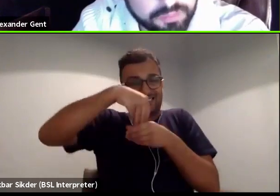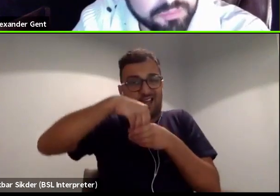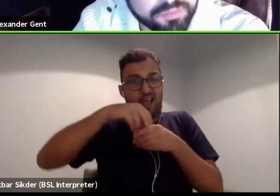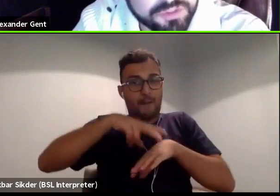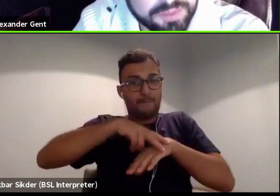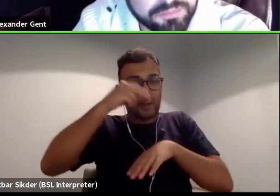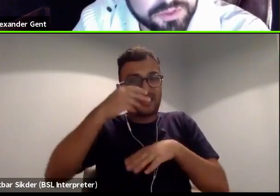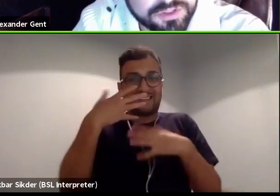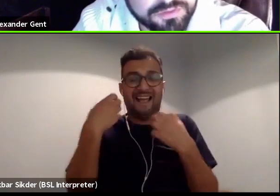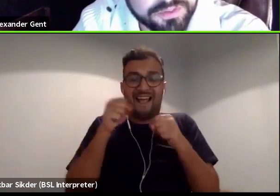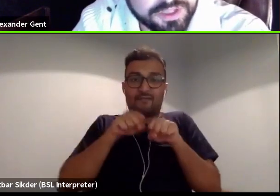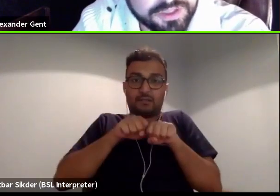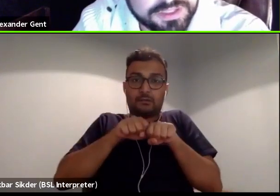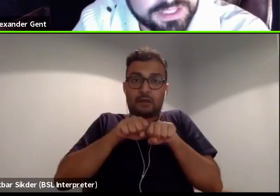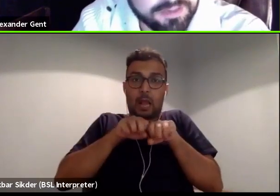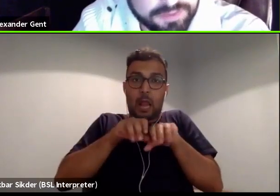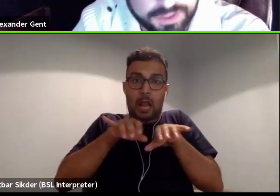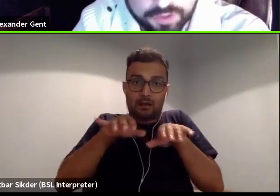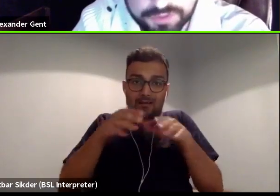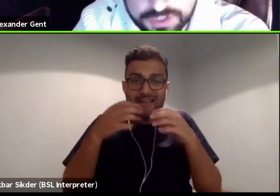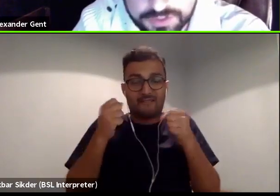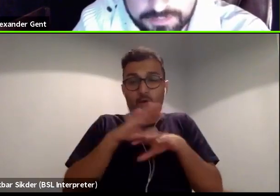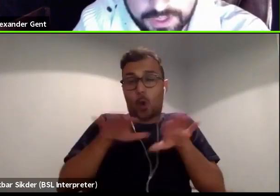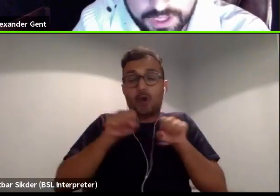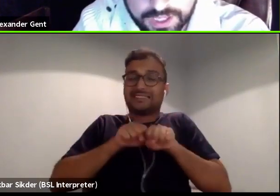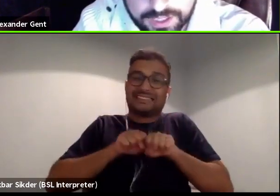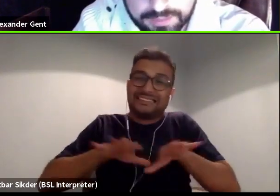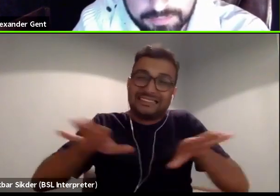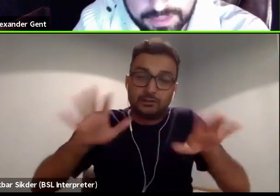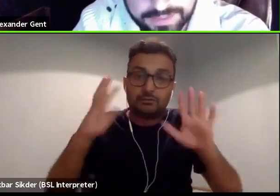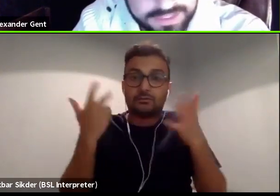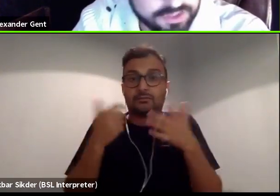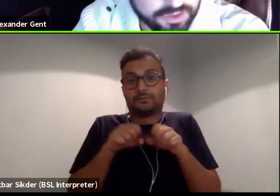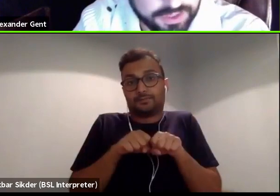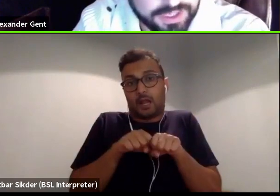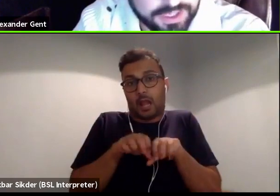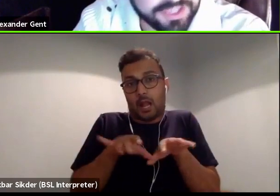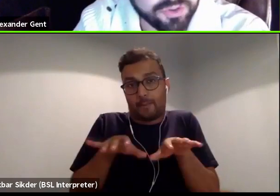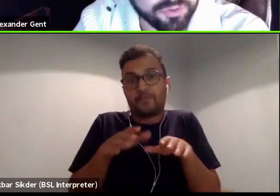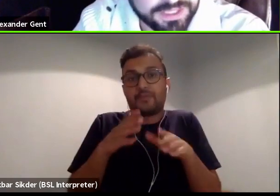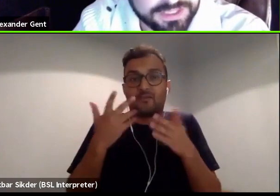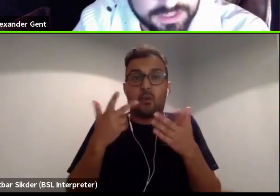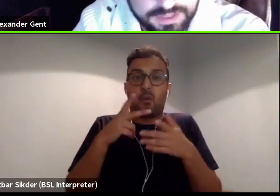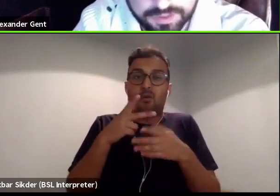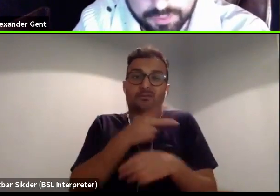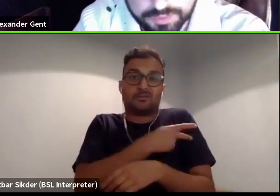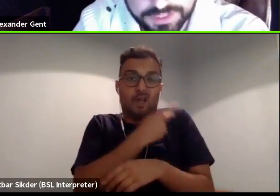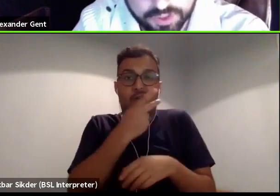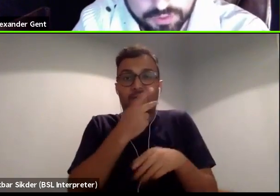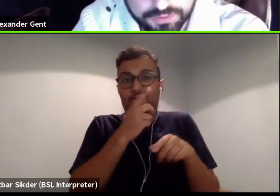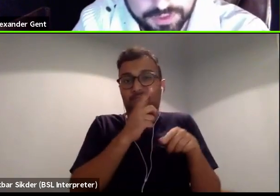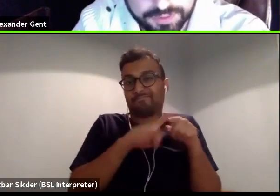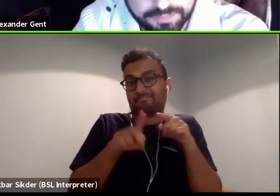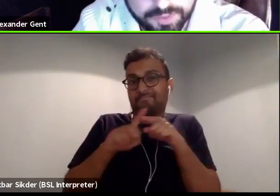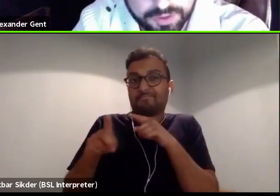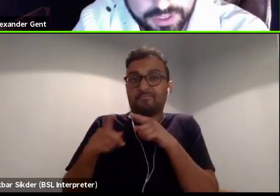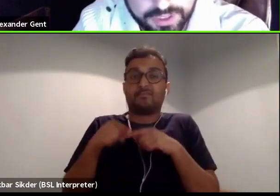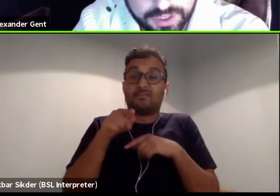for all Muslim members of staff and officers, and this is on a national basis. We've seen a